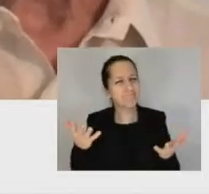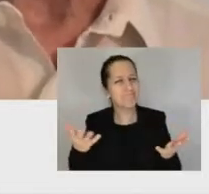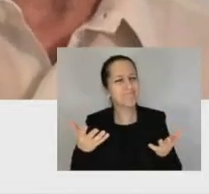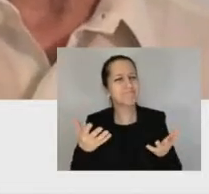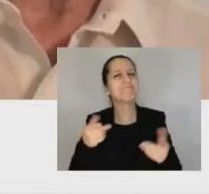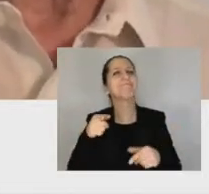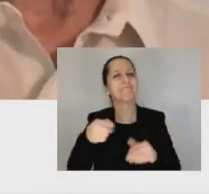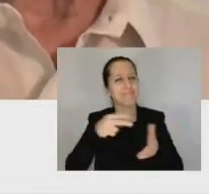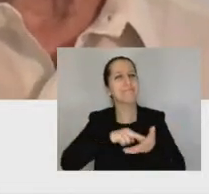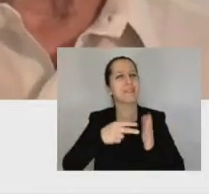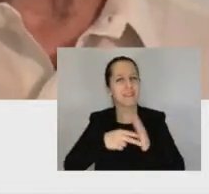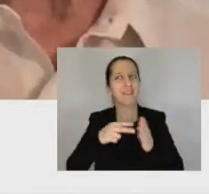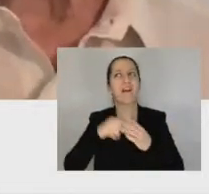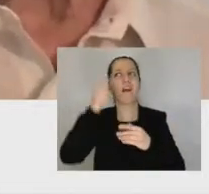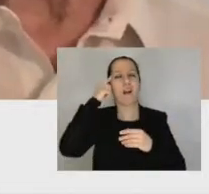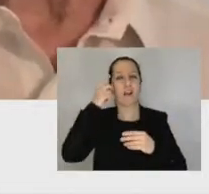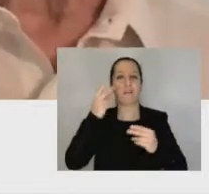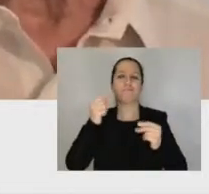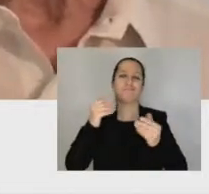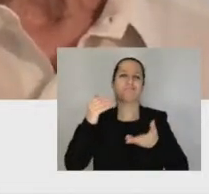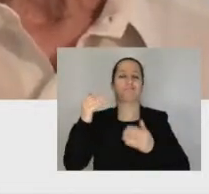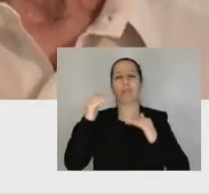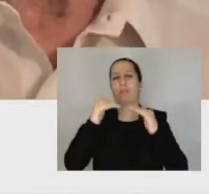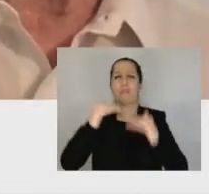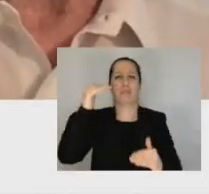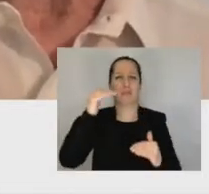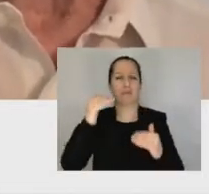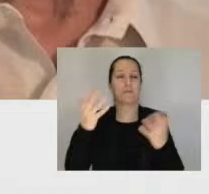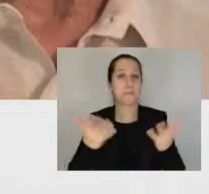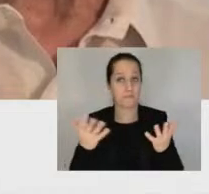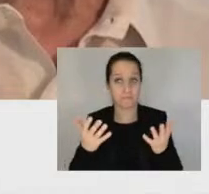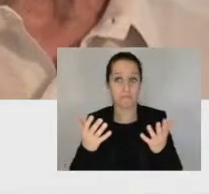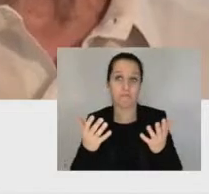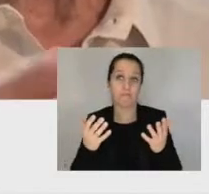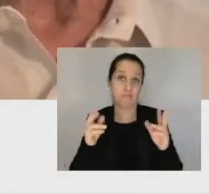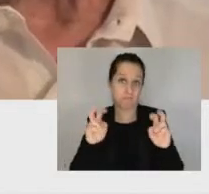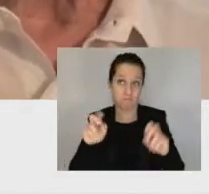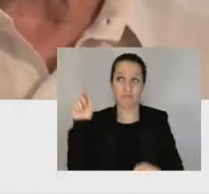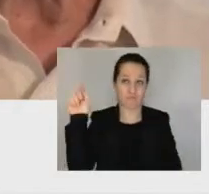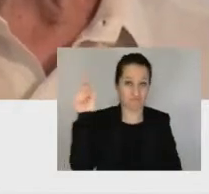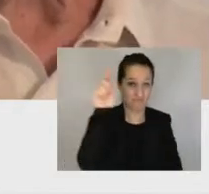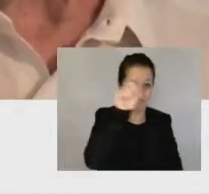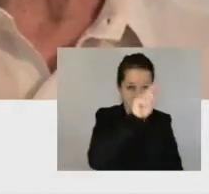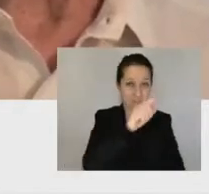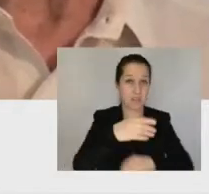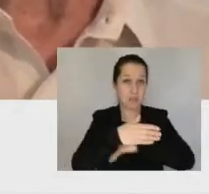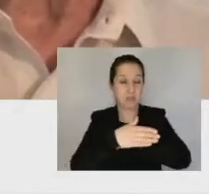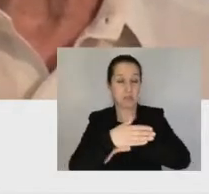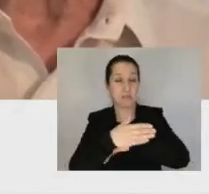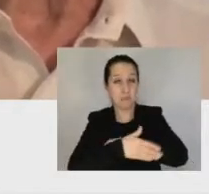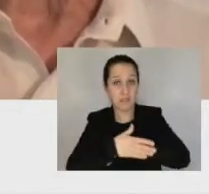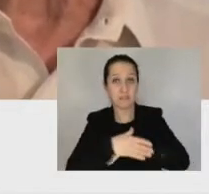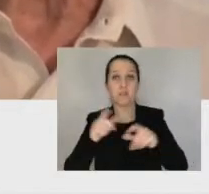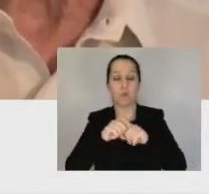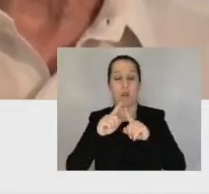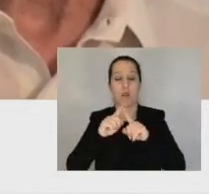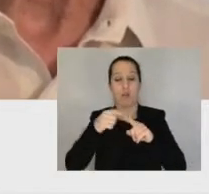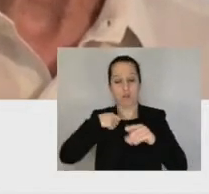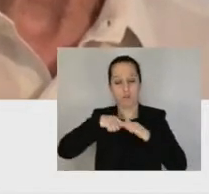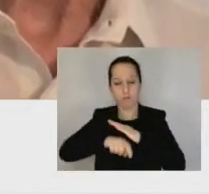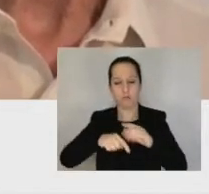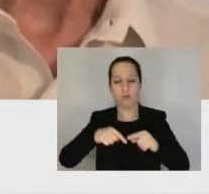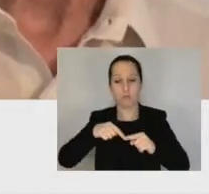distance between the rungs of the ladder, the more difficulty there is of getting from one to the next.